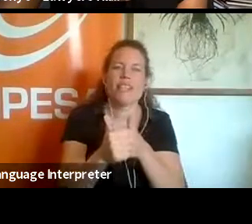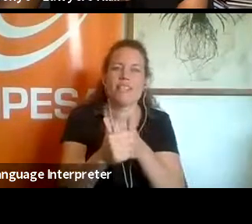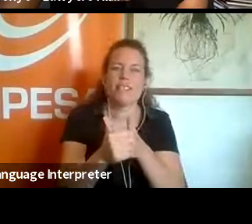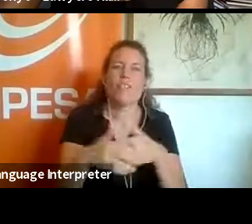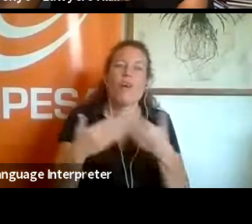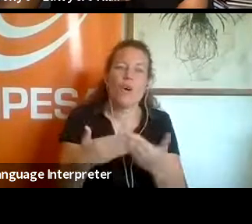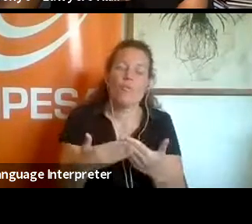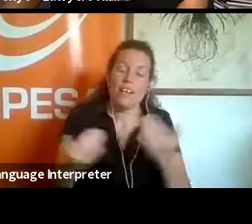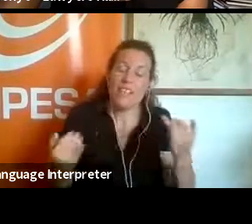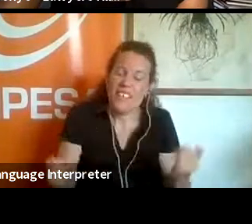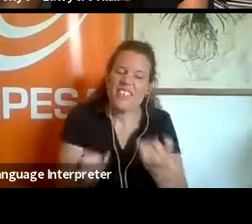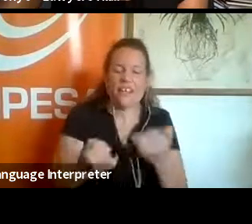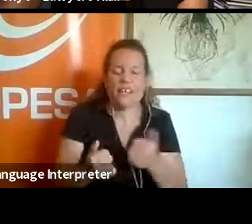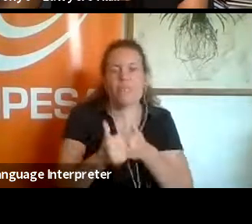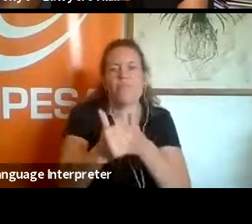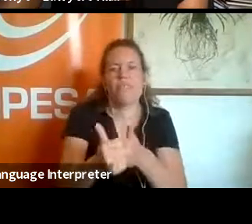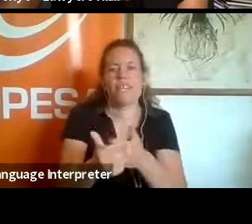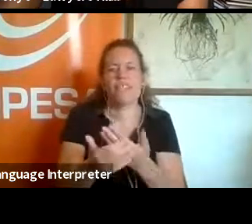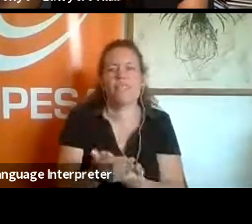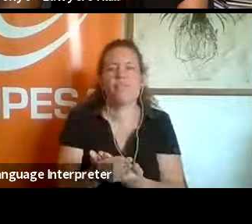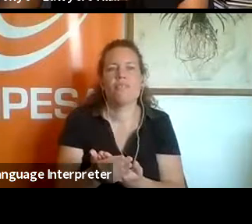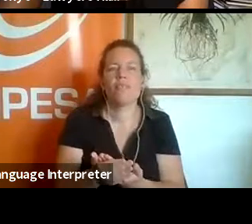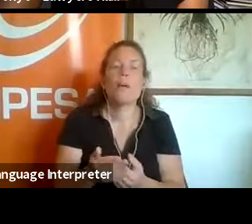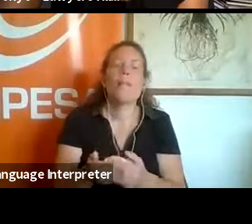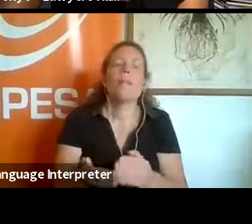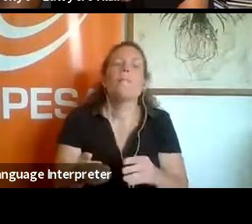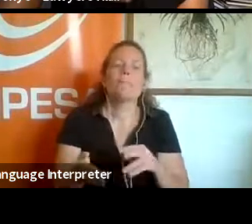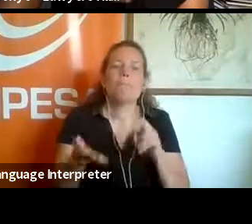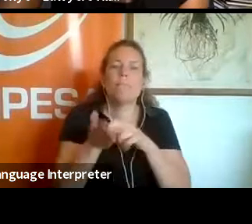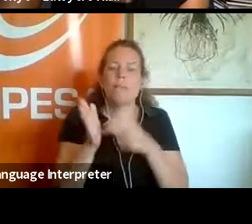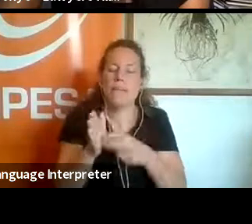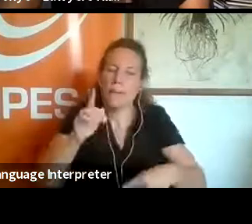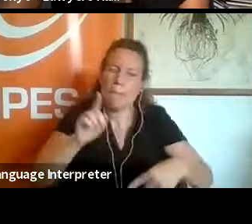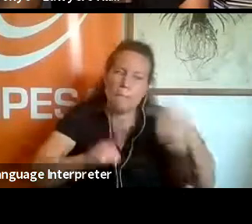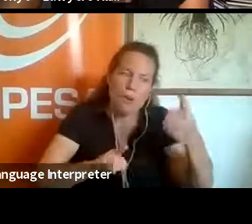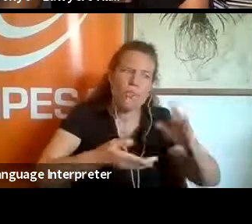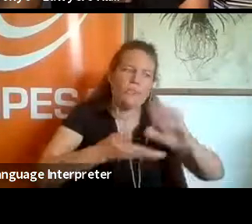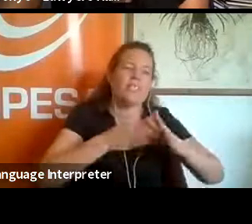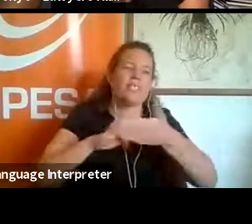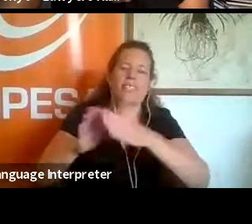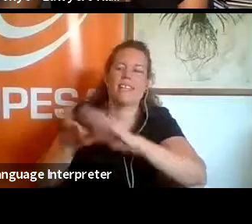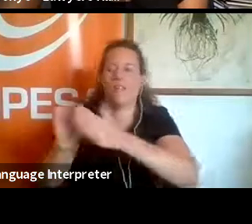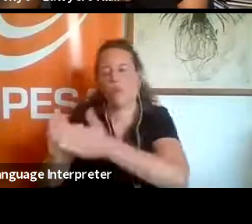to be effective must be multi-stakeholder driven. And what do I mean by that?